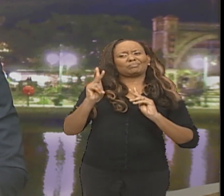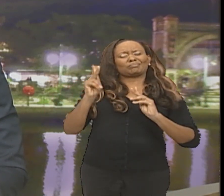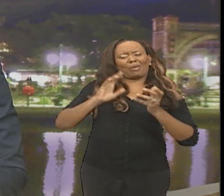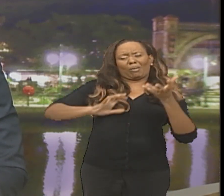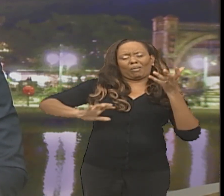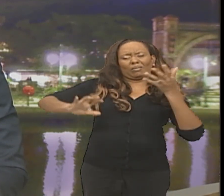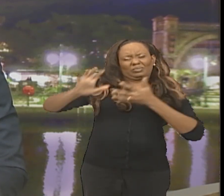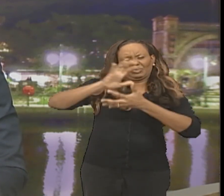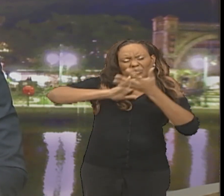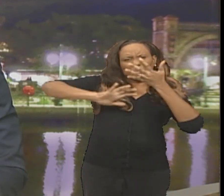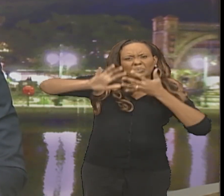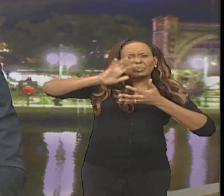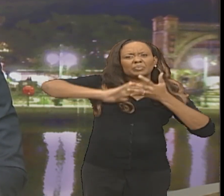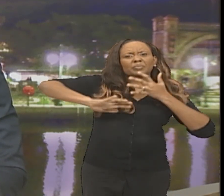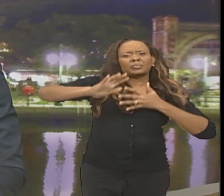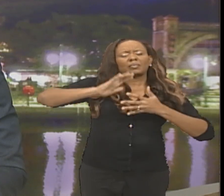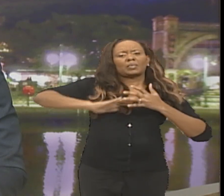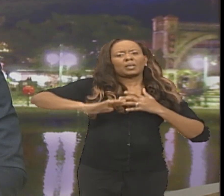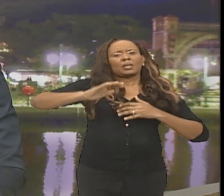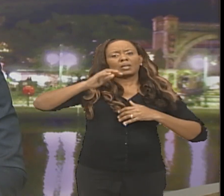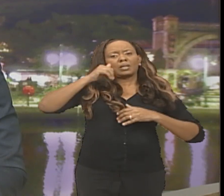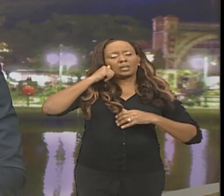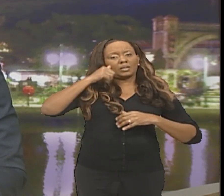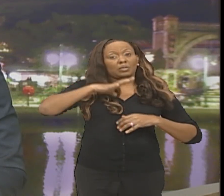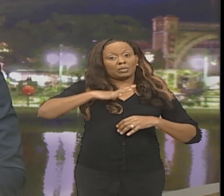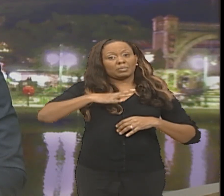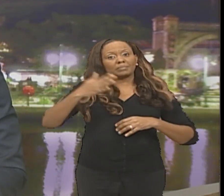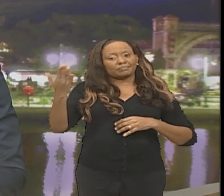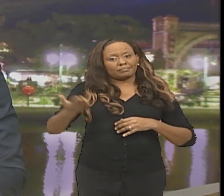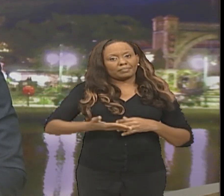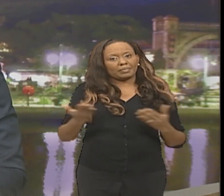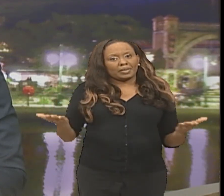was a guest on CBC TV8's Morning Barbados.